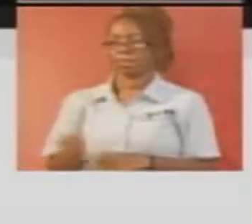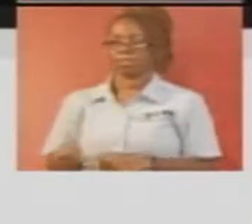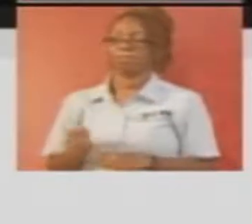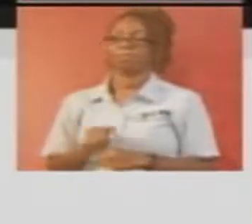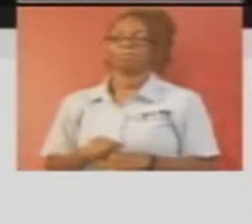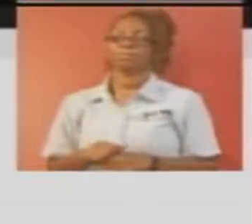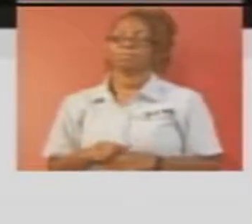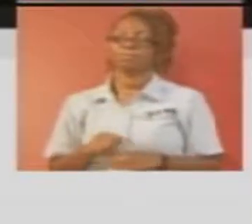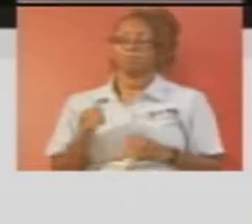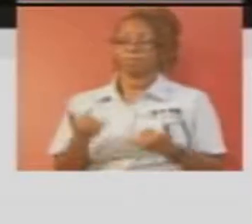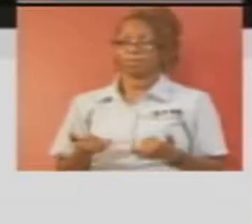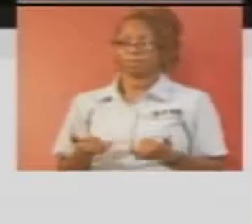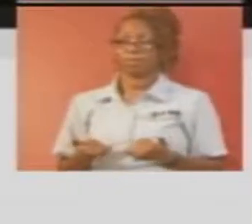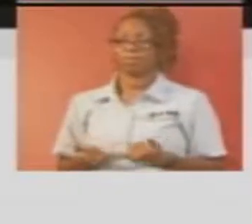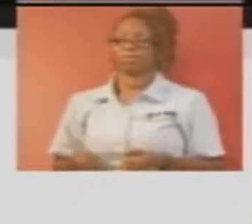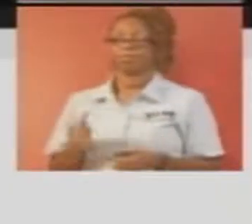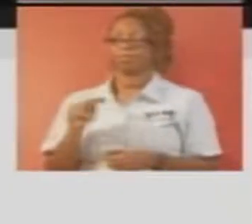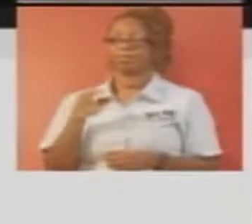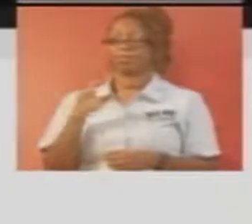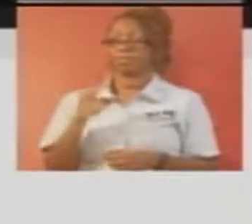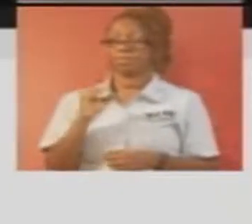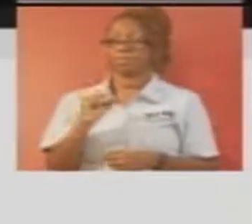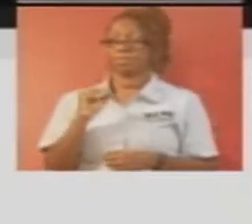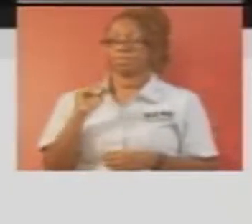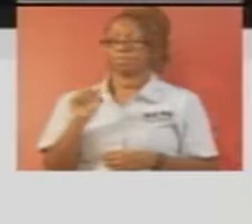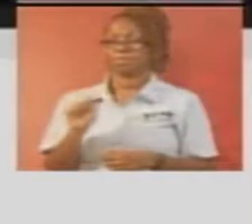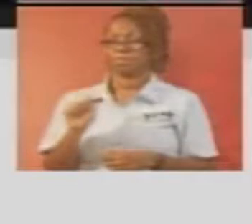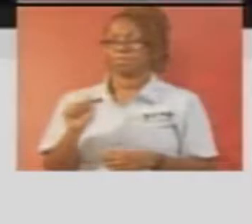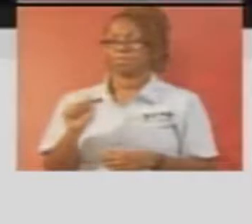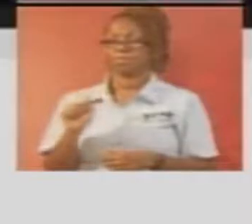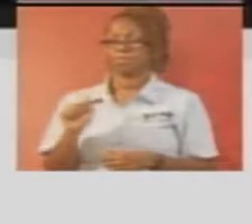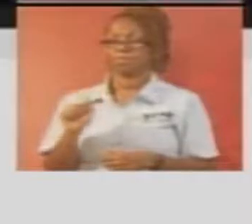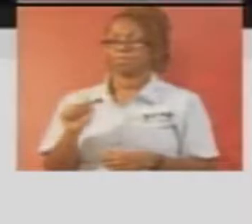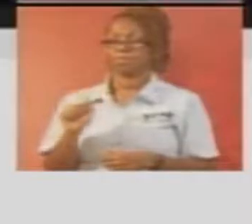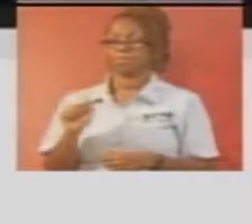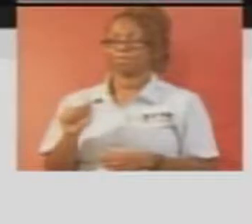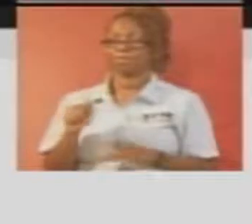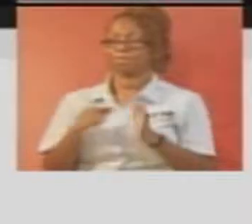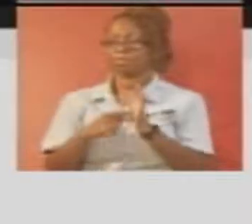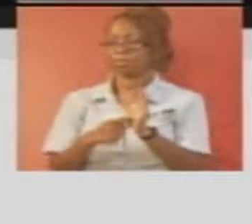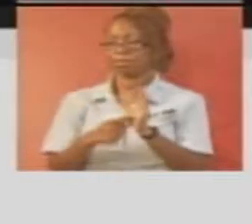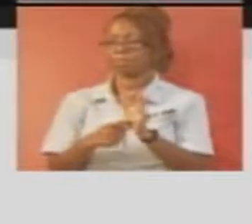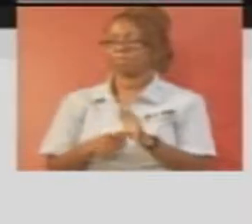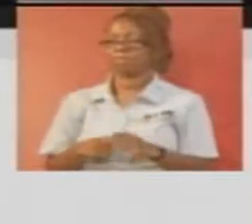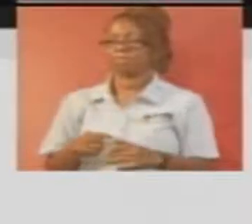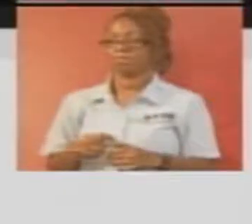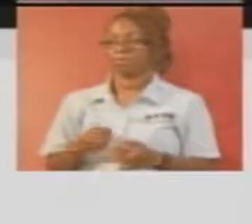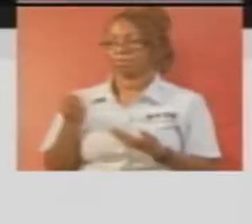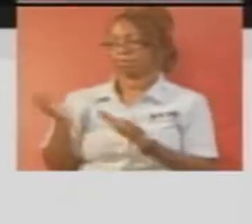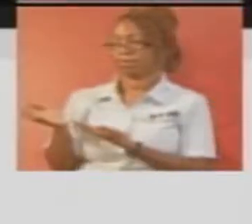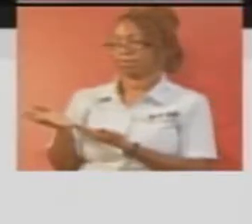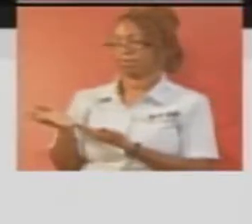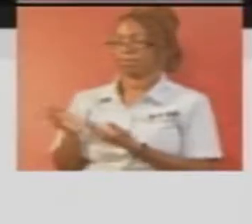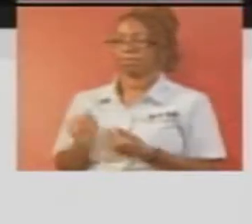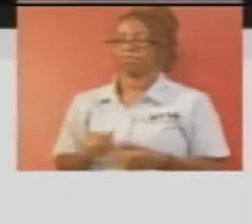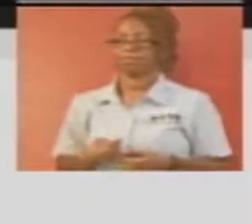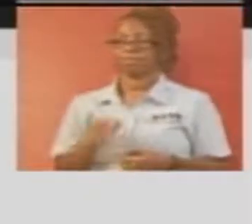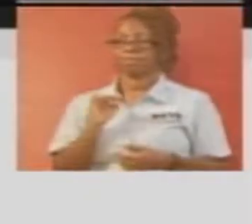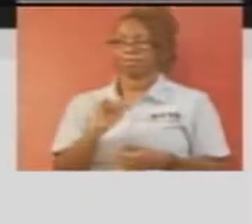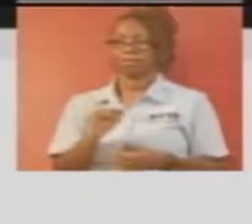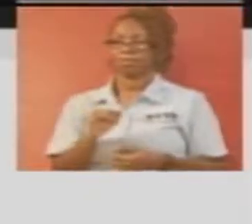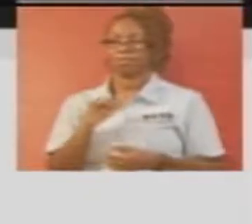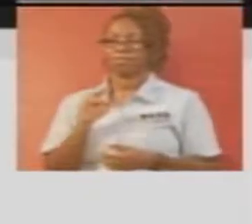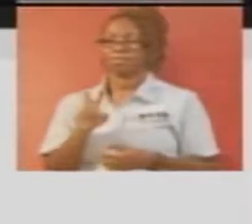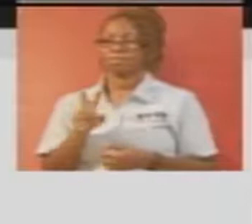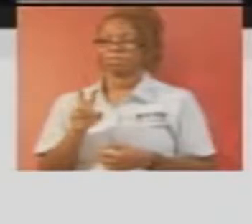Oxford AstraZeneca, shown on the left, is a viral vector vaccine. The backbone, so